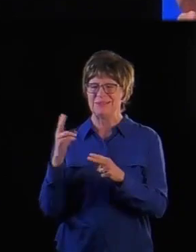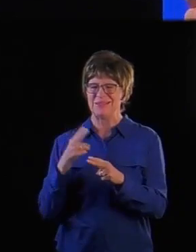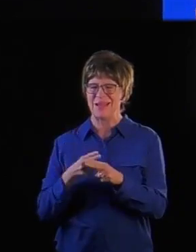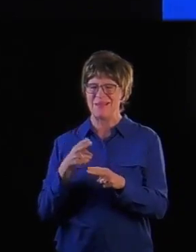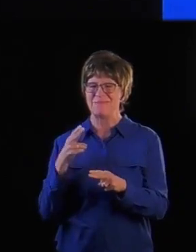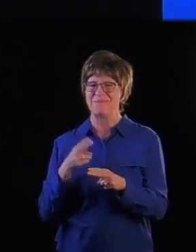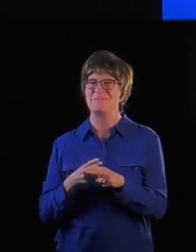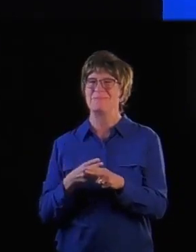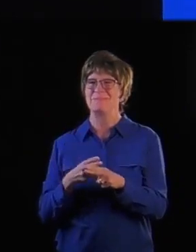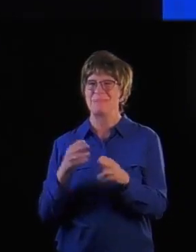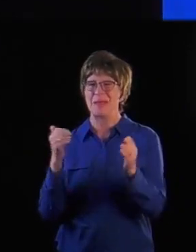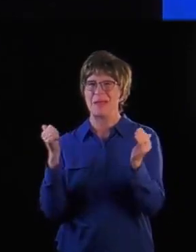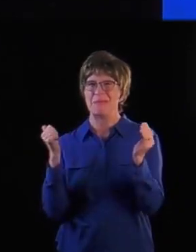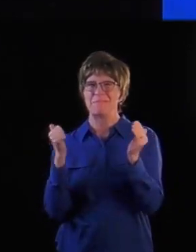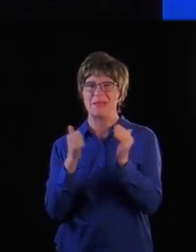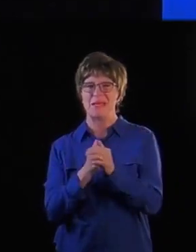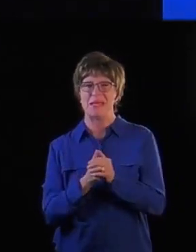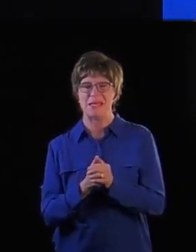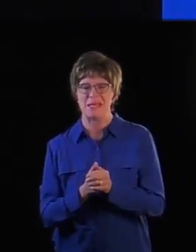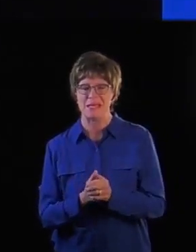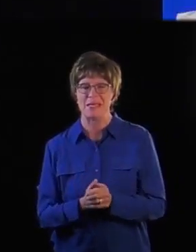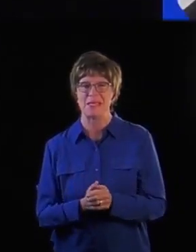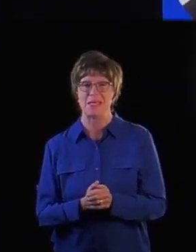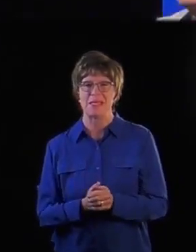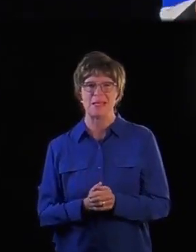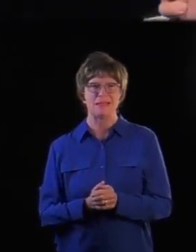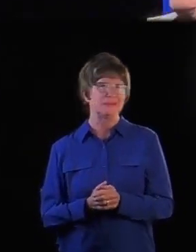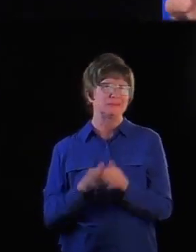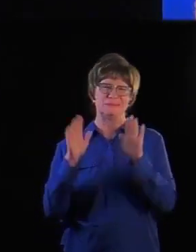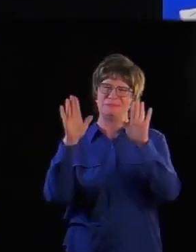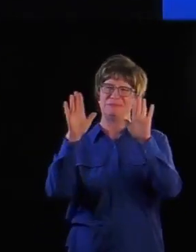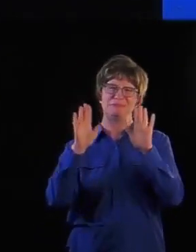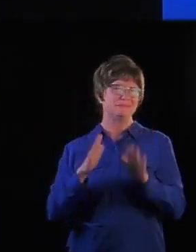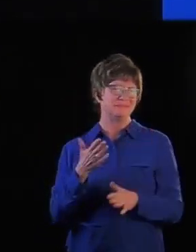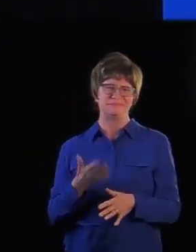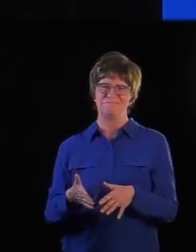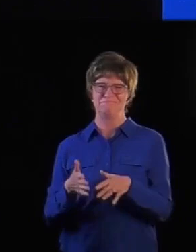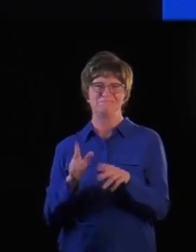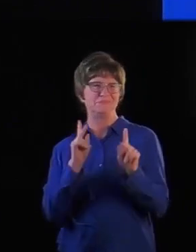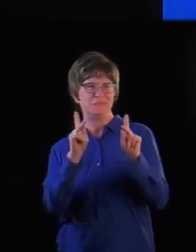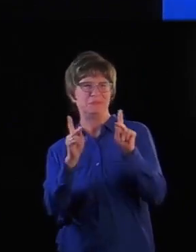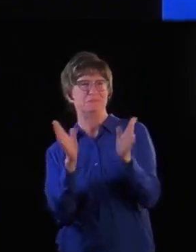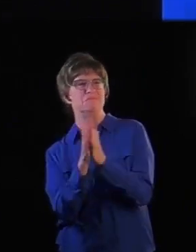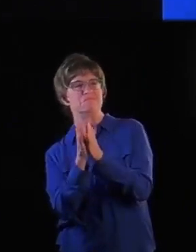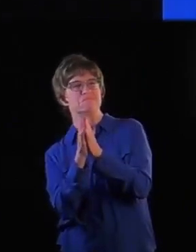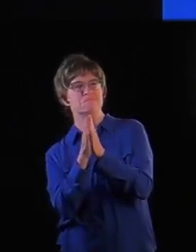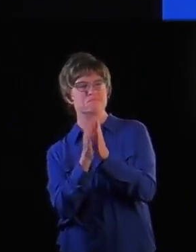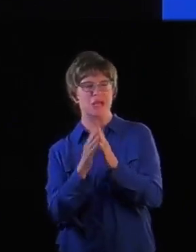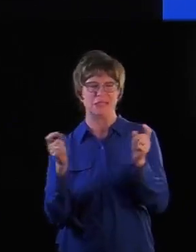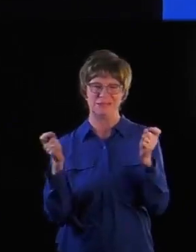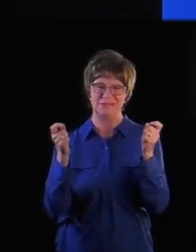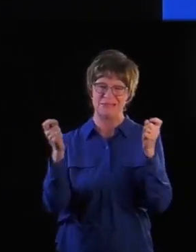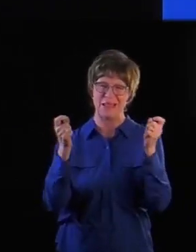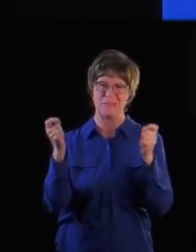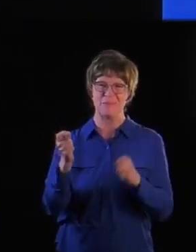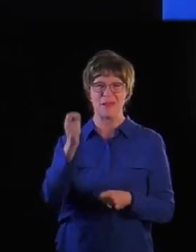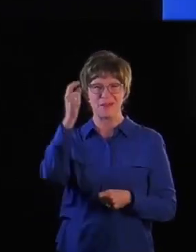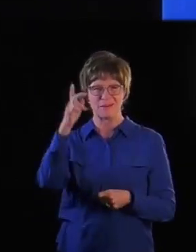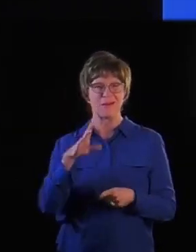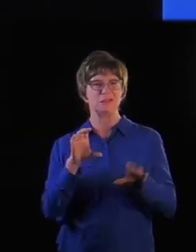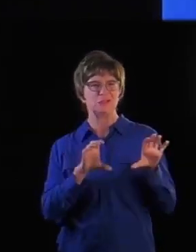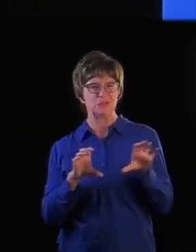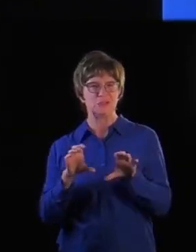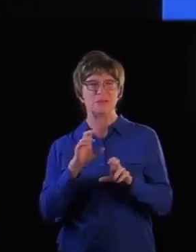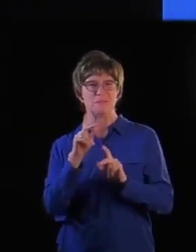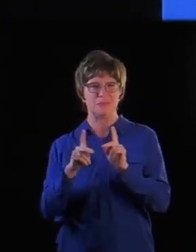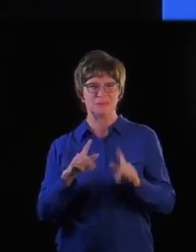name, amen. Amen. What a great thing it is to be able to celebrate that which God is doing in